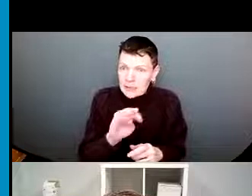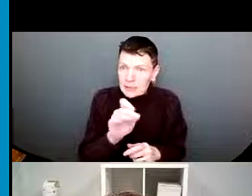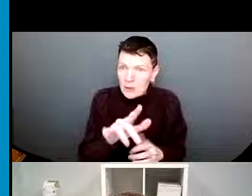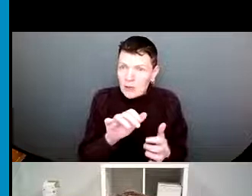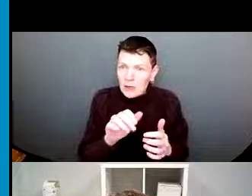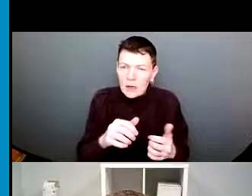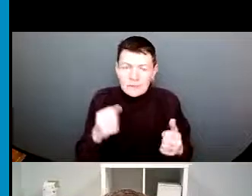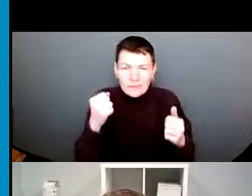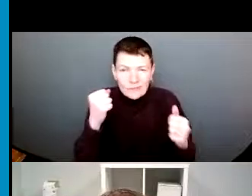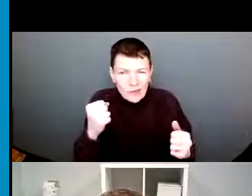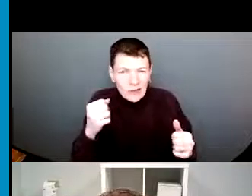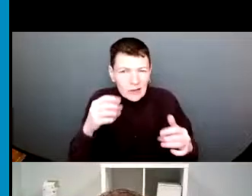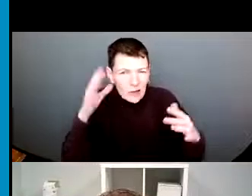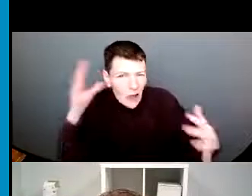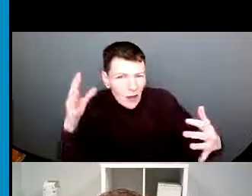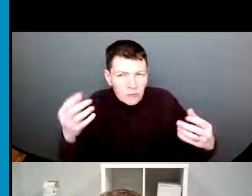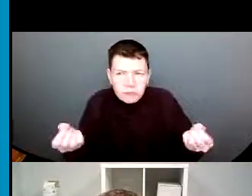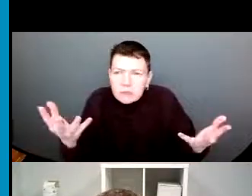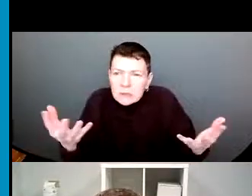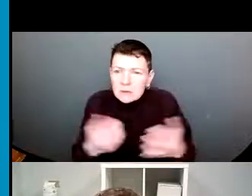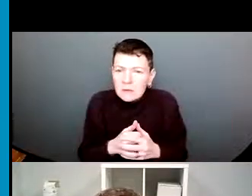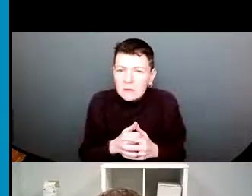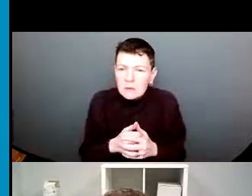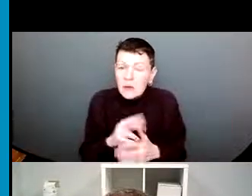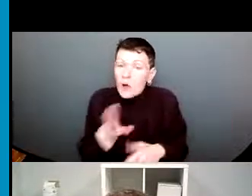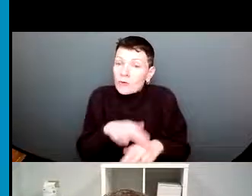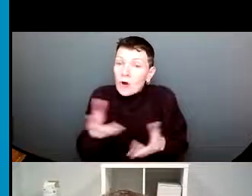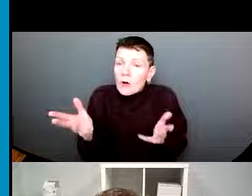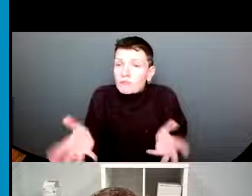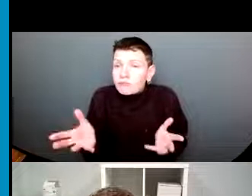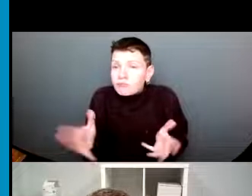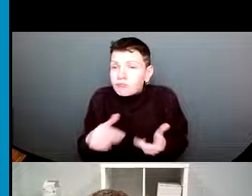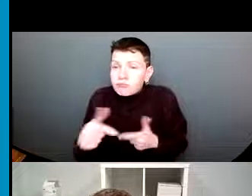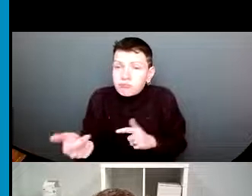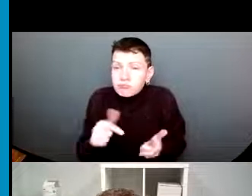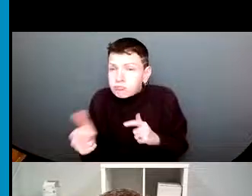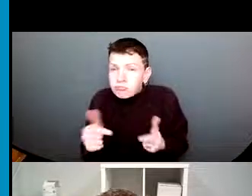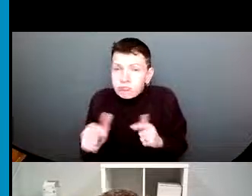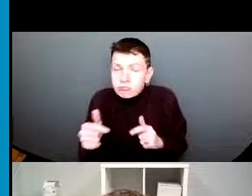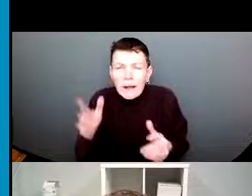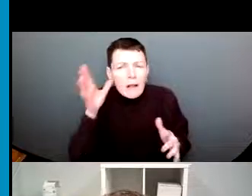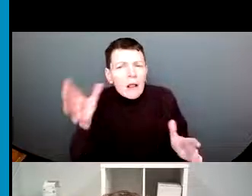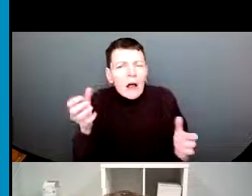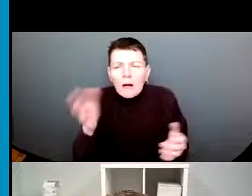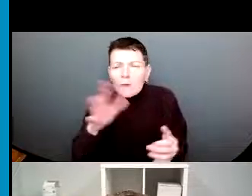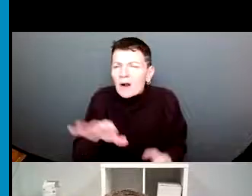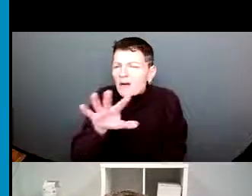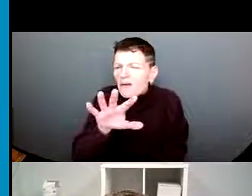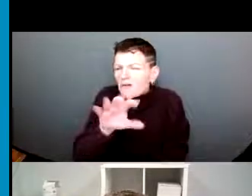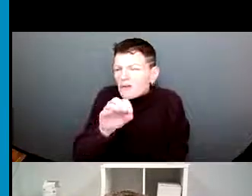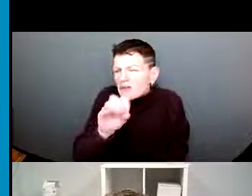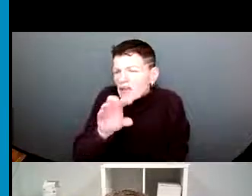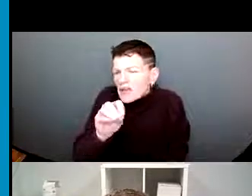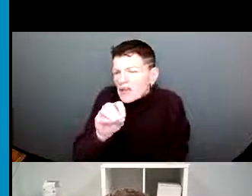be. So in normal conversation, it's usually around that 50 to 65 dB is